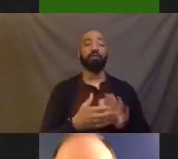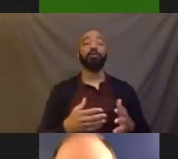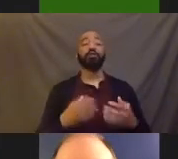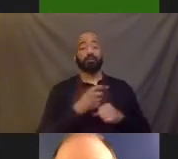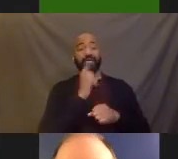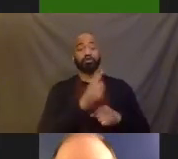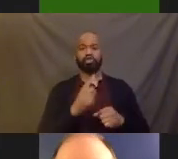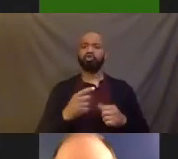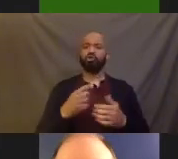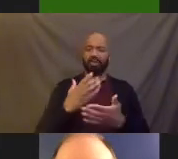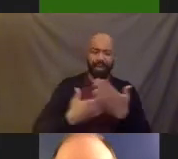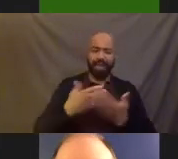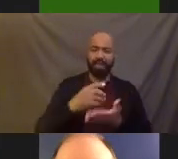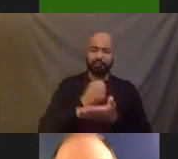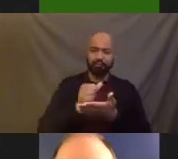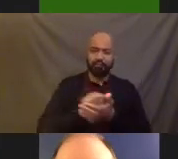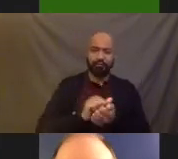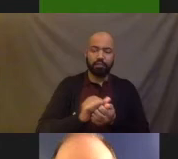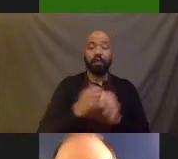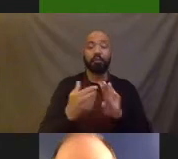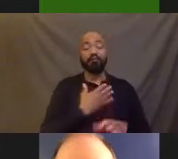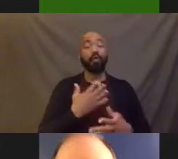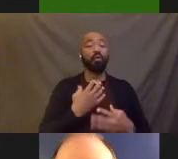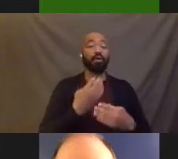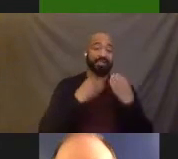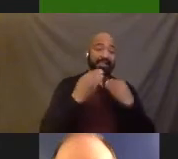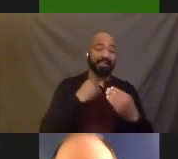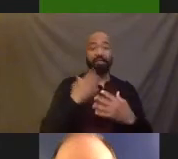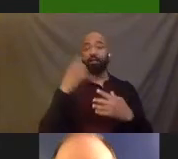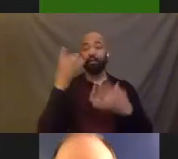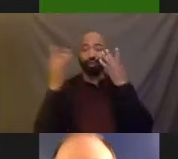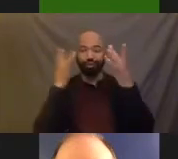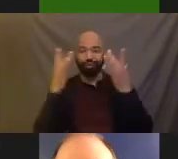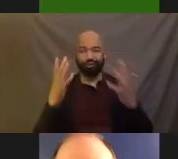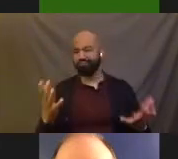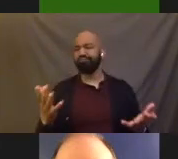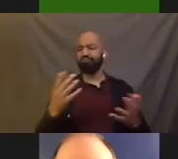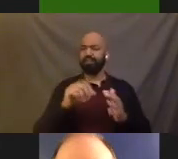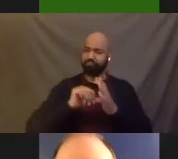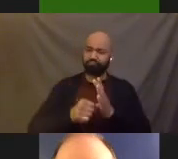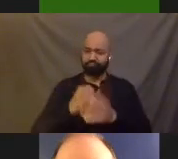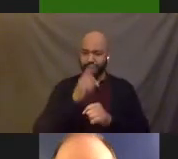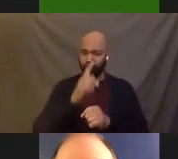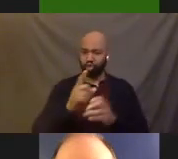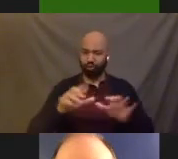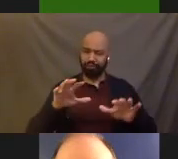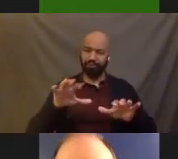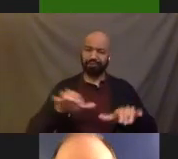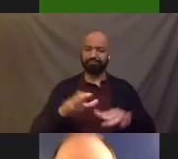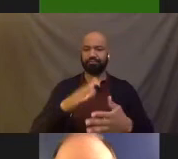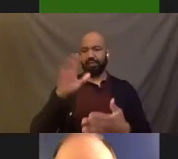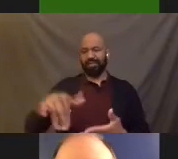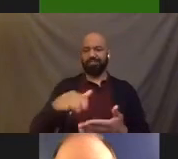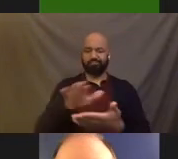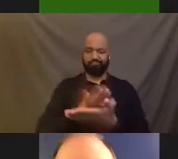rules that we have probably all heard throughout the many, many years of our lives, but it's important just to reiterate that as well.